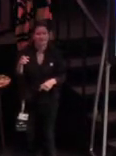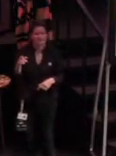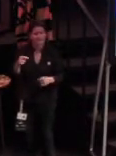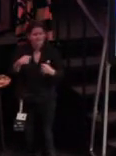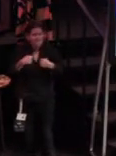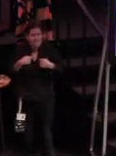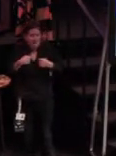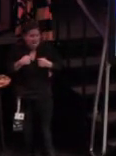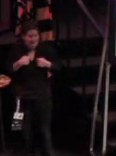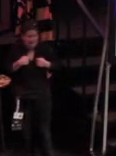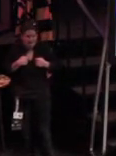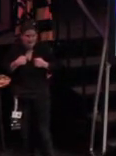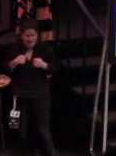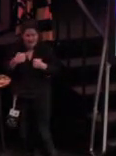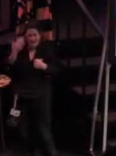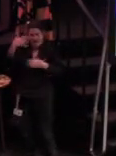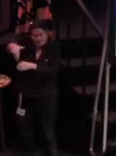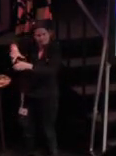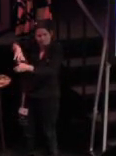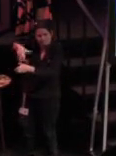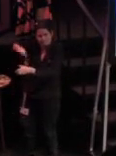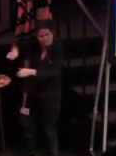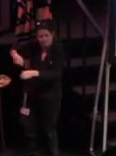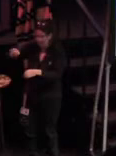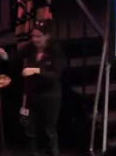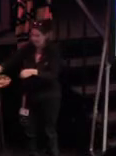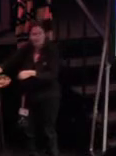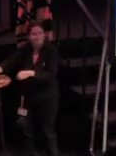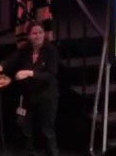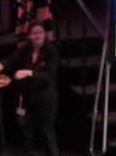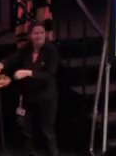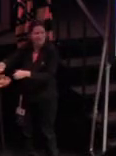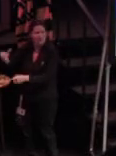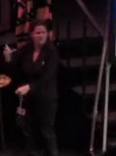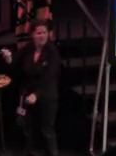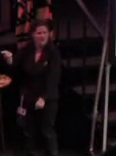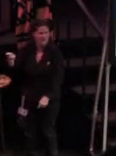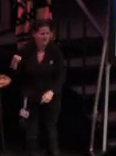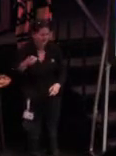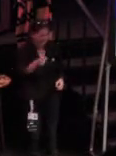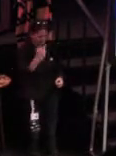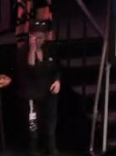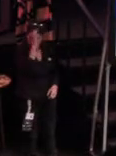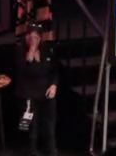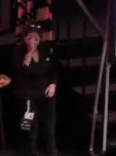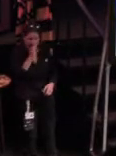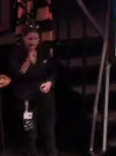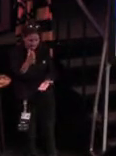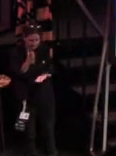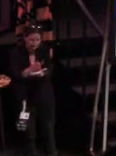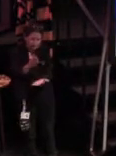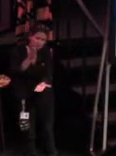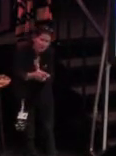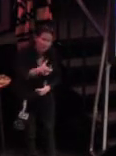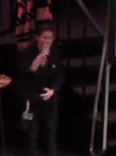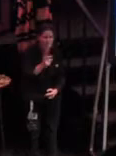coffee was instant. And I remember just, it was all of those kind of mini moments that added up and made me feel so inadequate and so